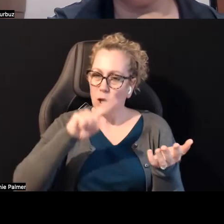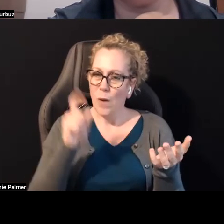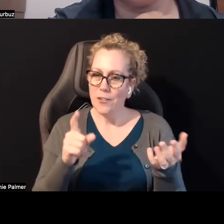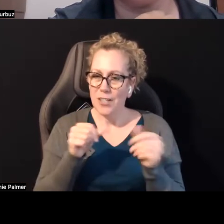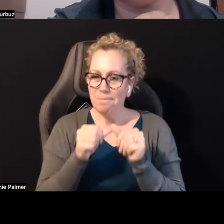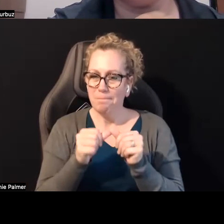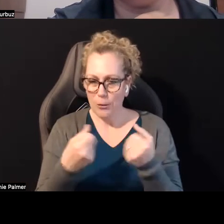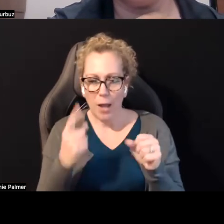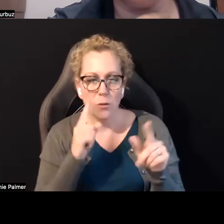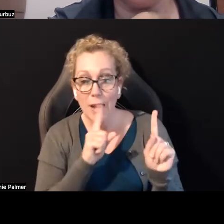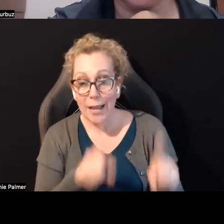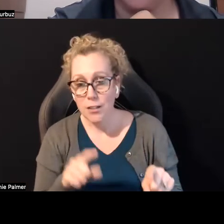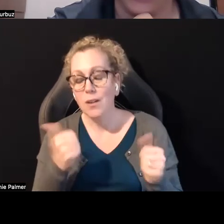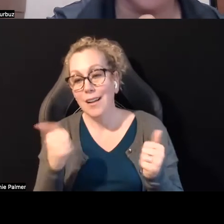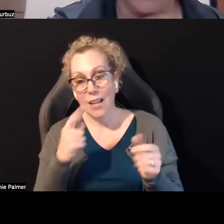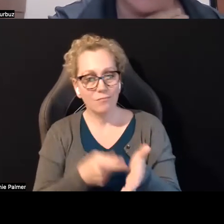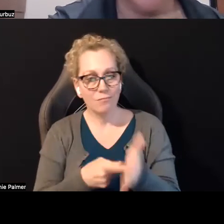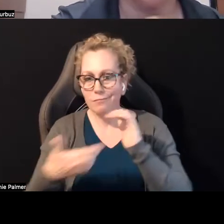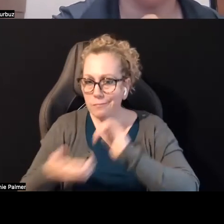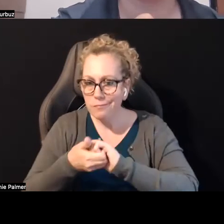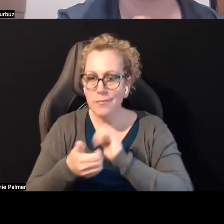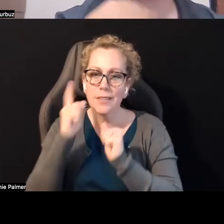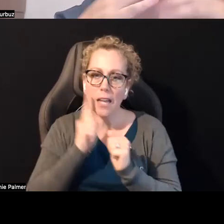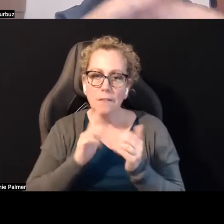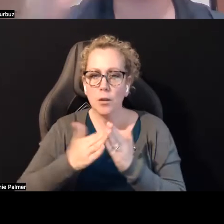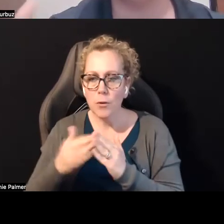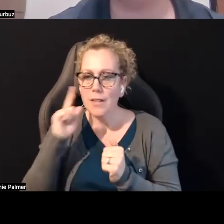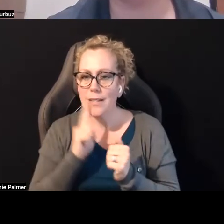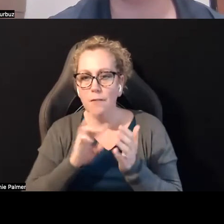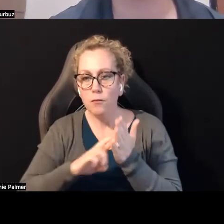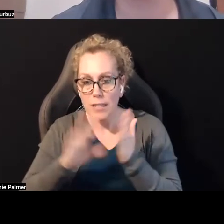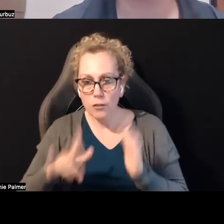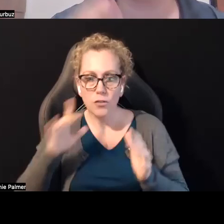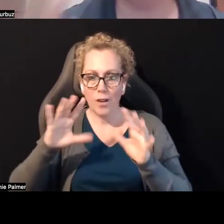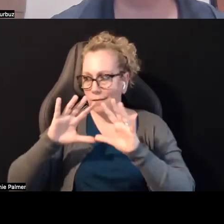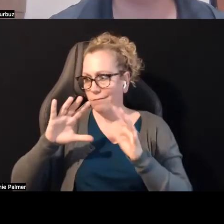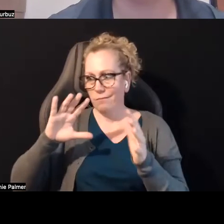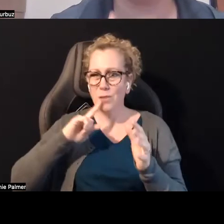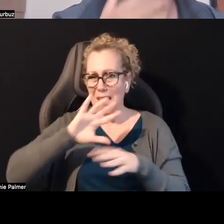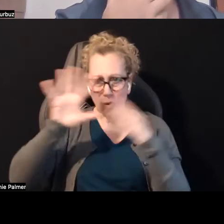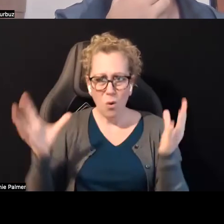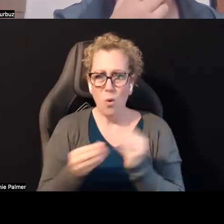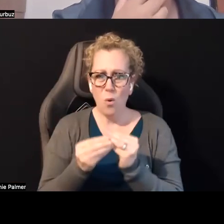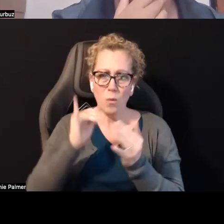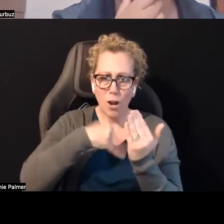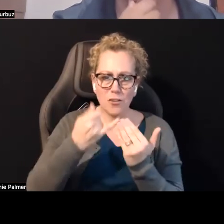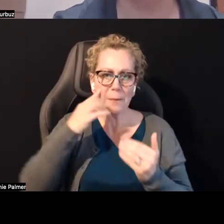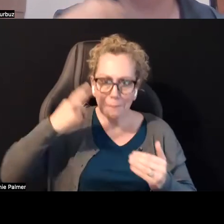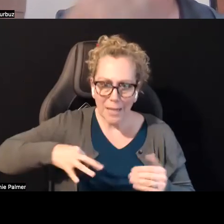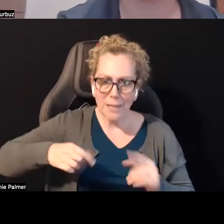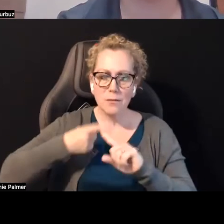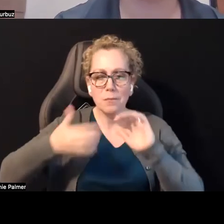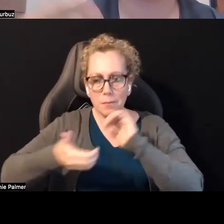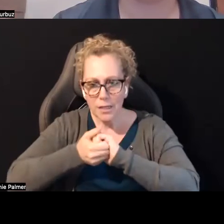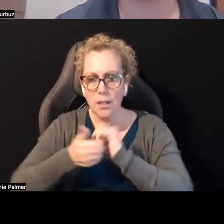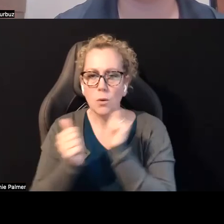collaboration with the deaf community and deaf researchers. This entire project, we really benefit from collaboration